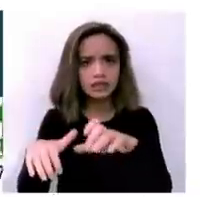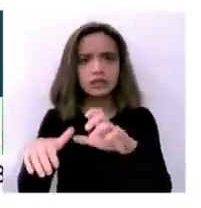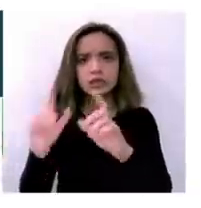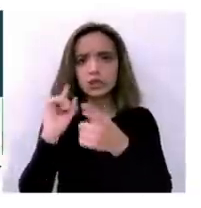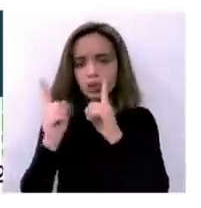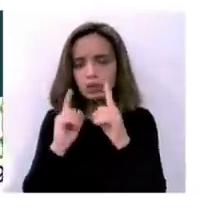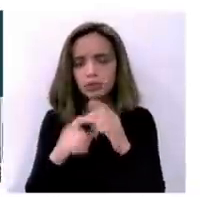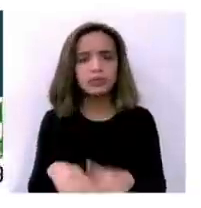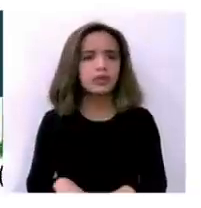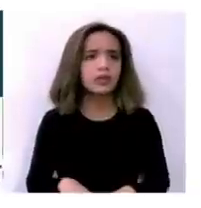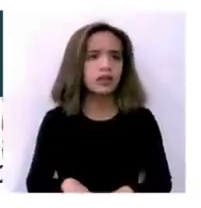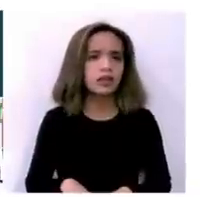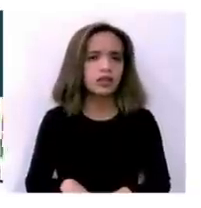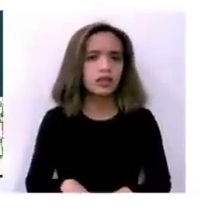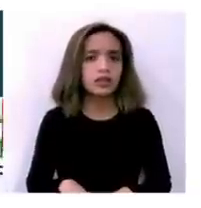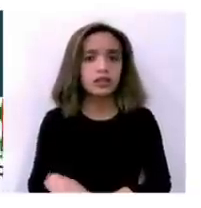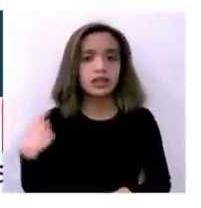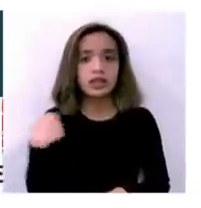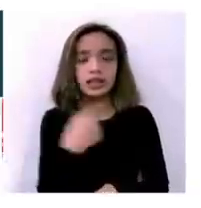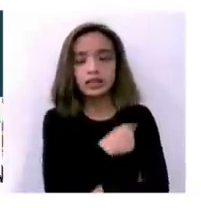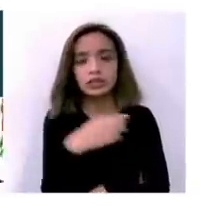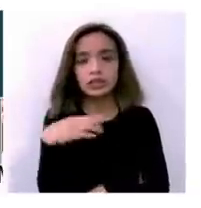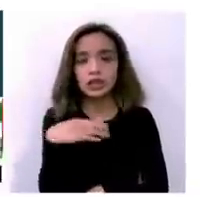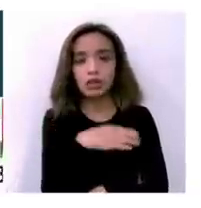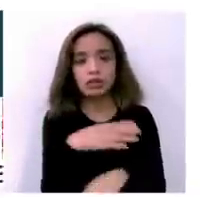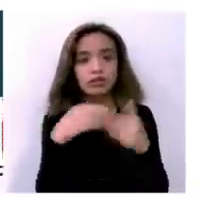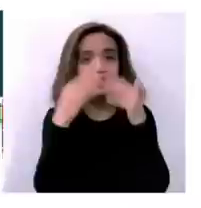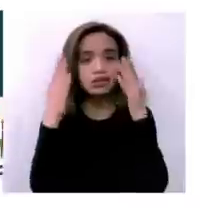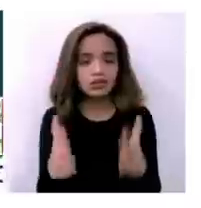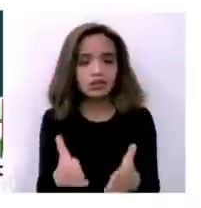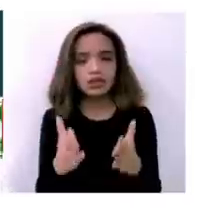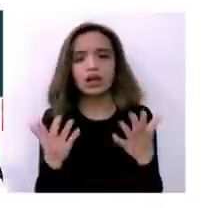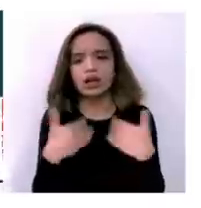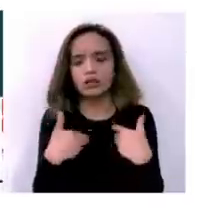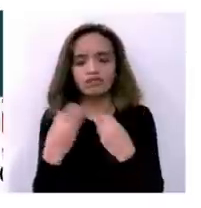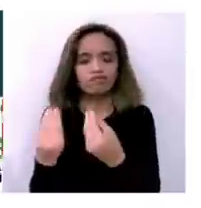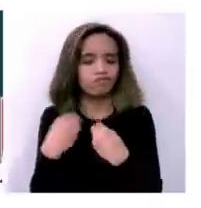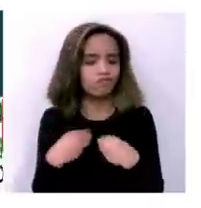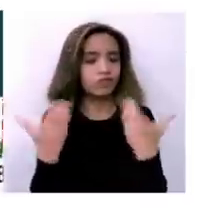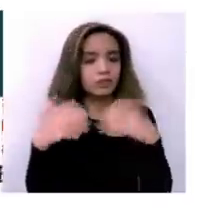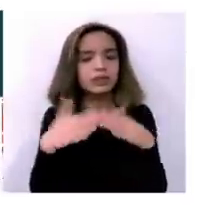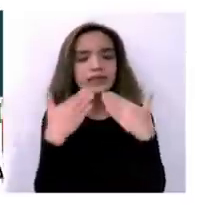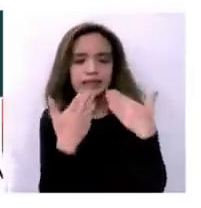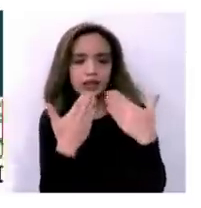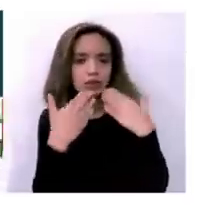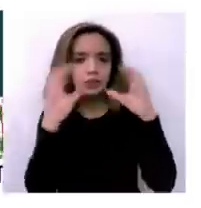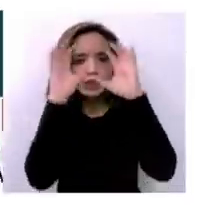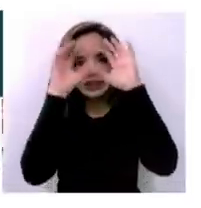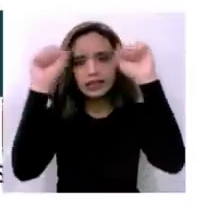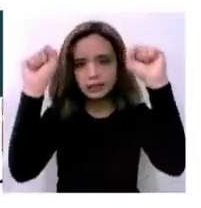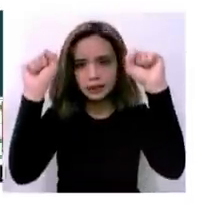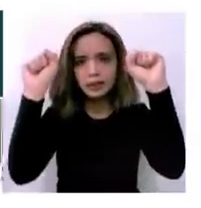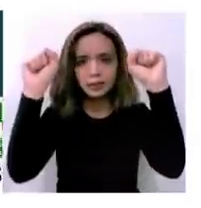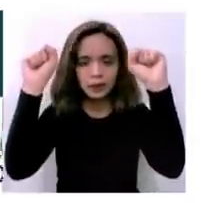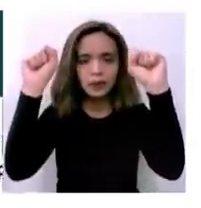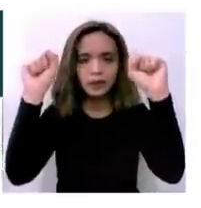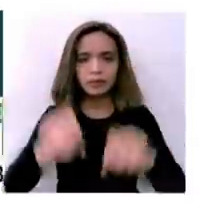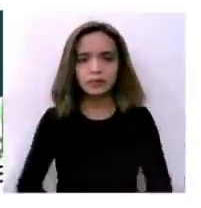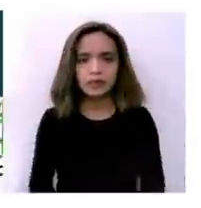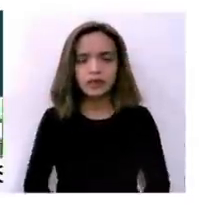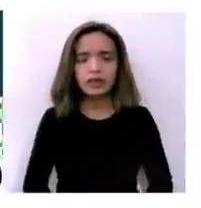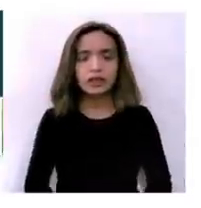And as House leaders, we were also given a chance to thank the President for the